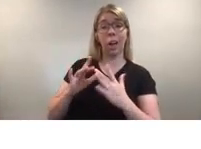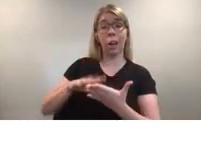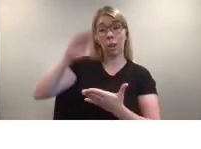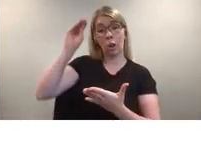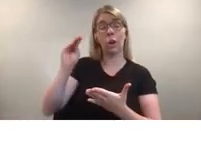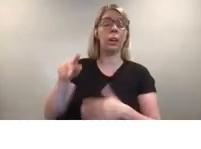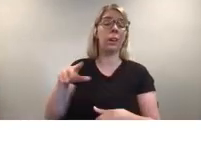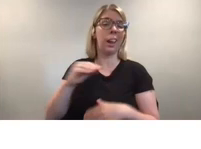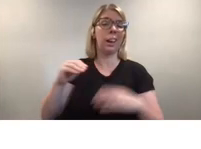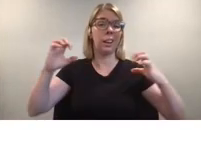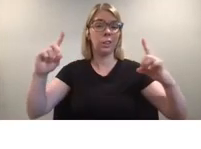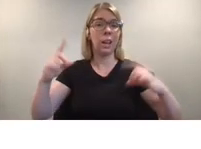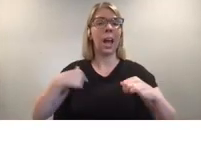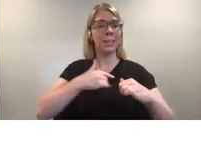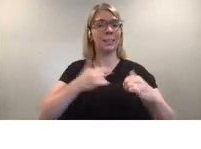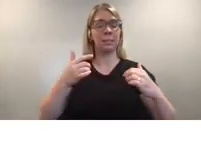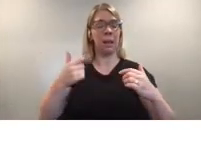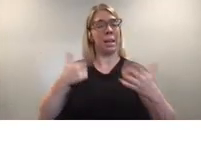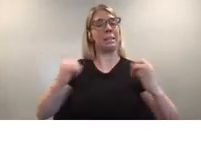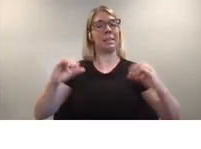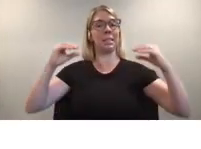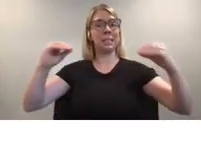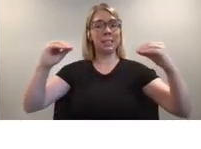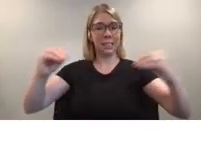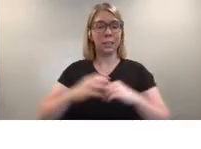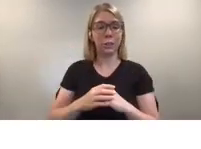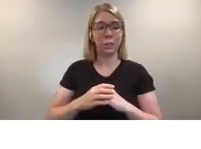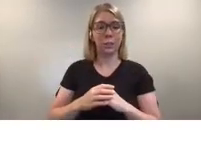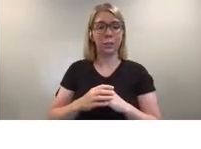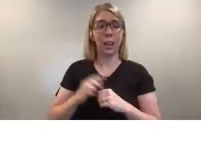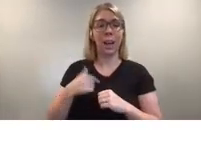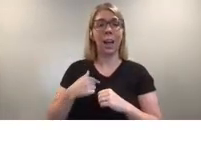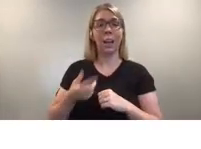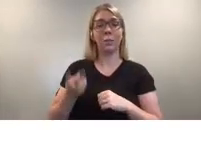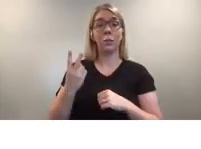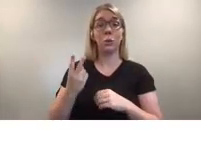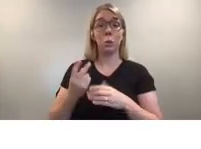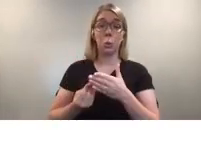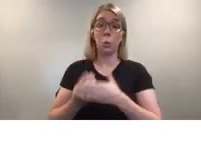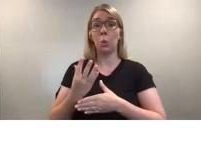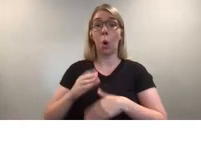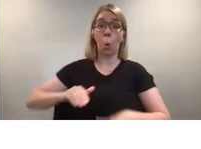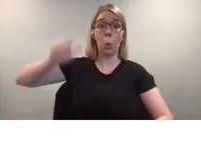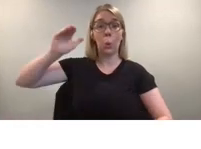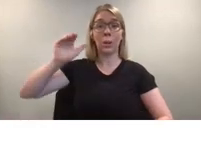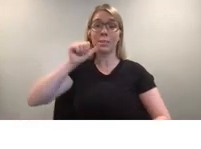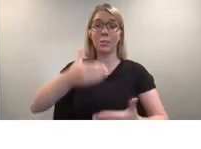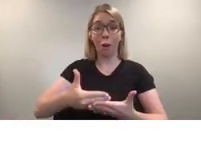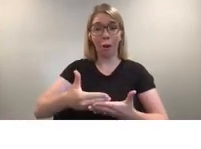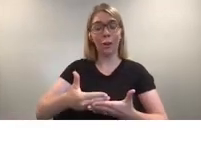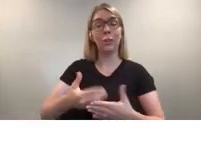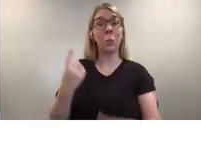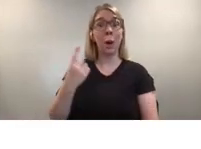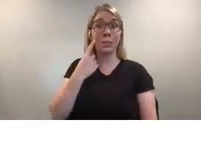online literature every semester. I have two grown daughters, one who just got engaged, a husband of 30 years who's a basketball